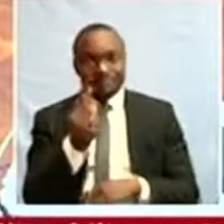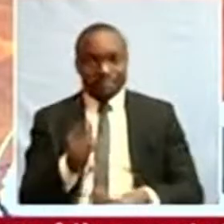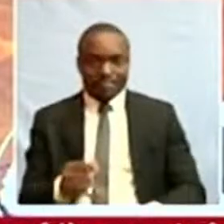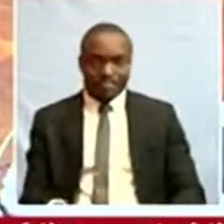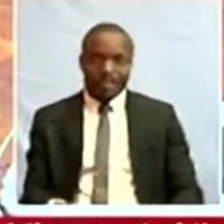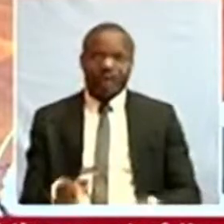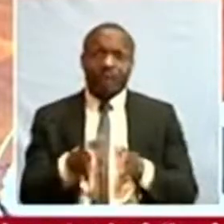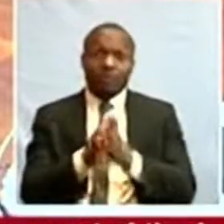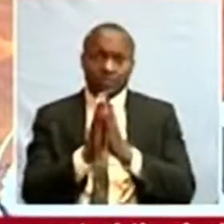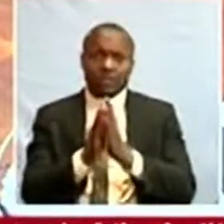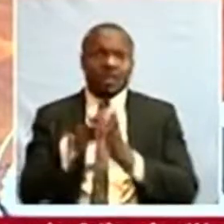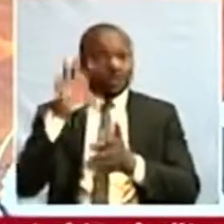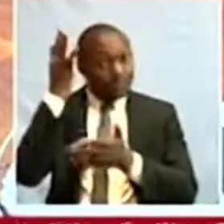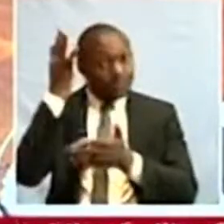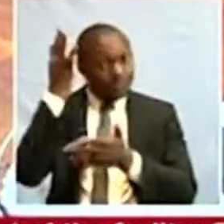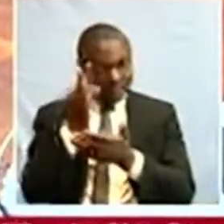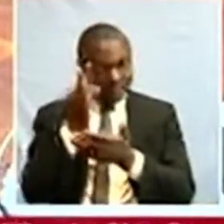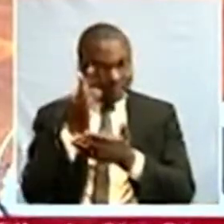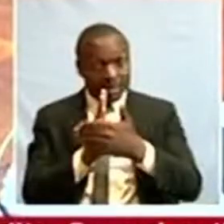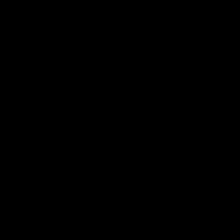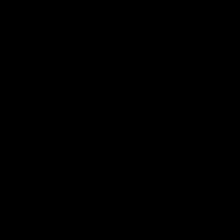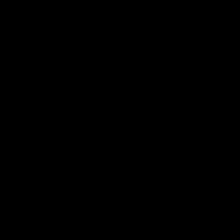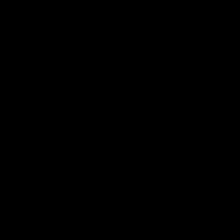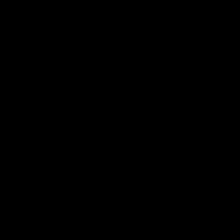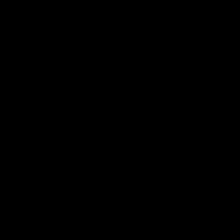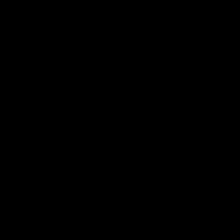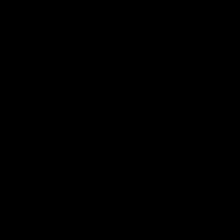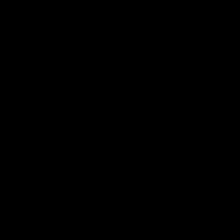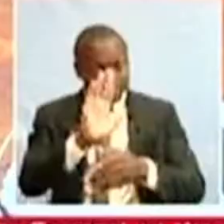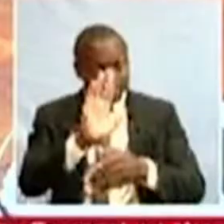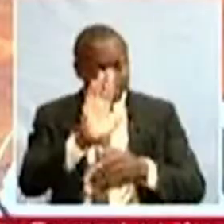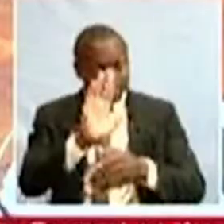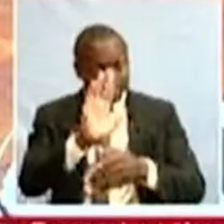I'll ask the clerk that guide your team